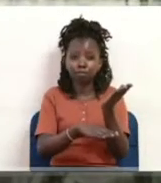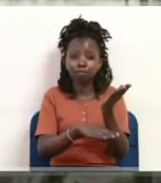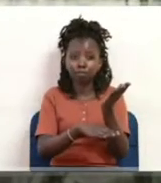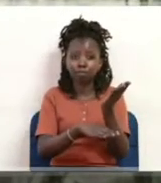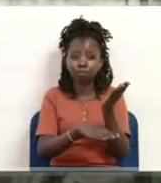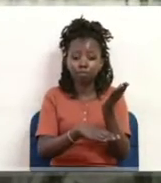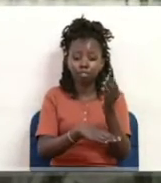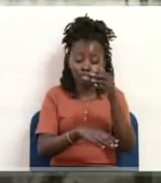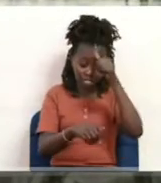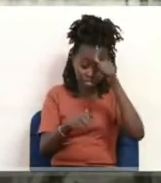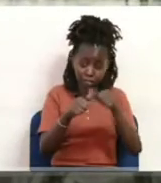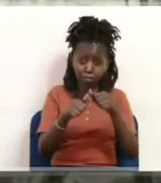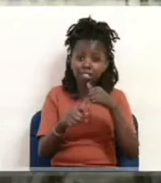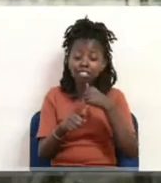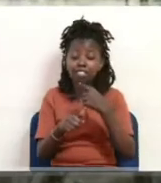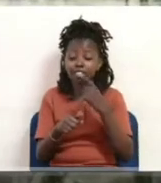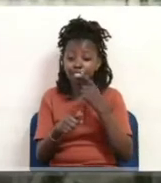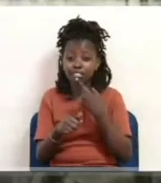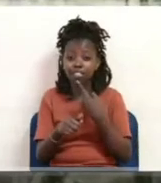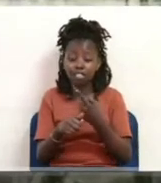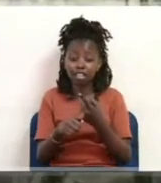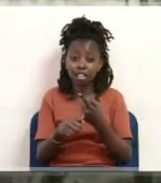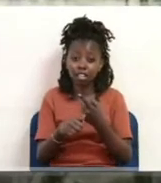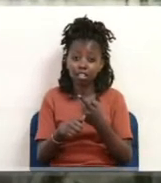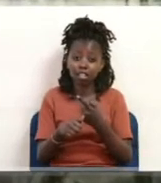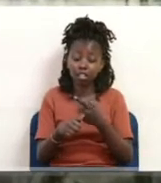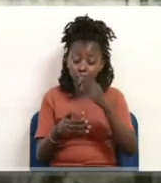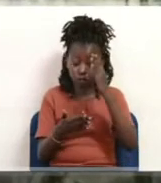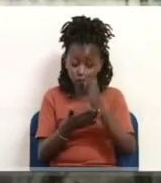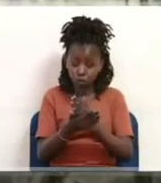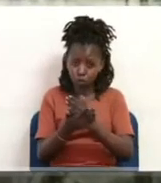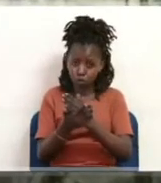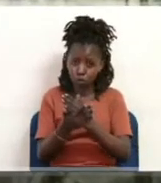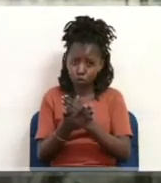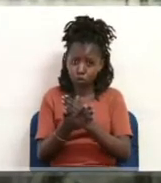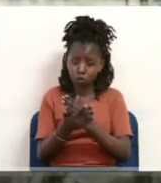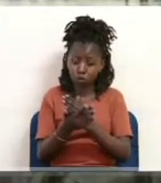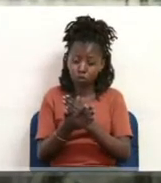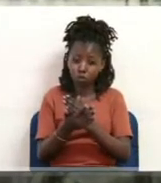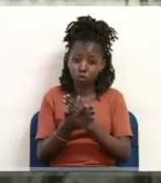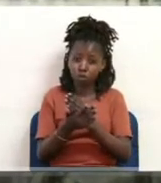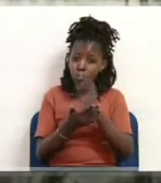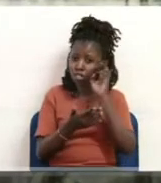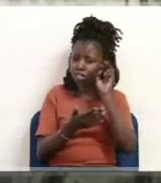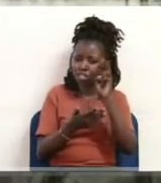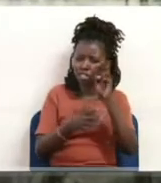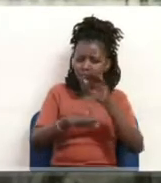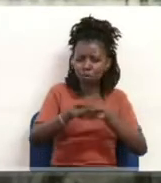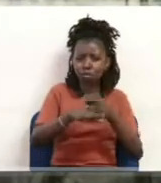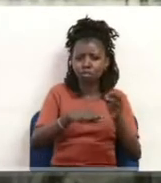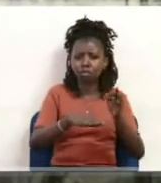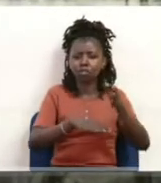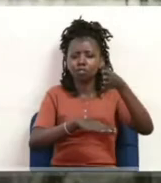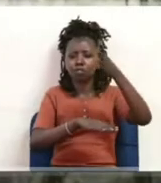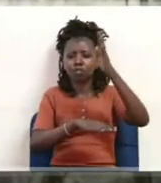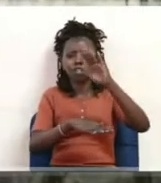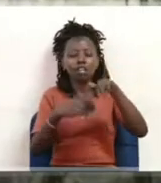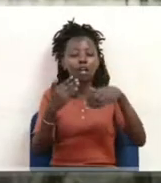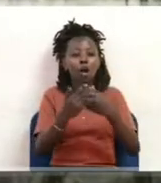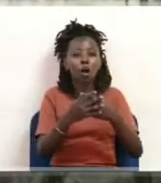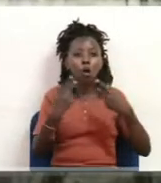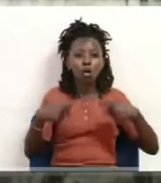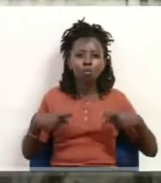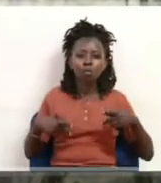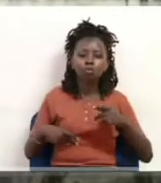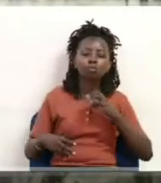yes, look for the evidence of the goodness of the Lord, and you will find it. Then all the people shouted with a great